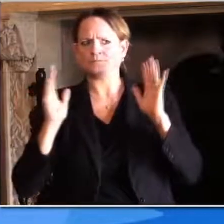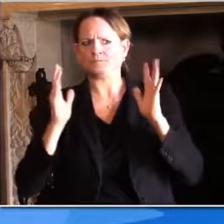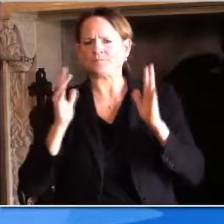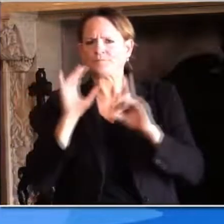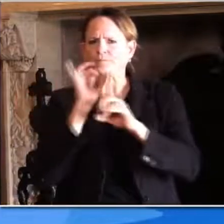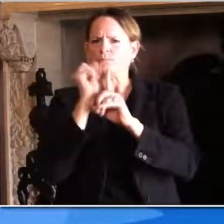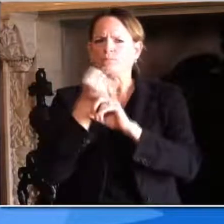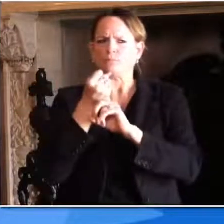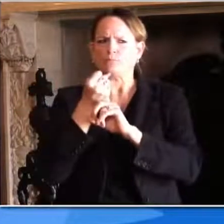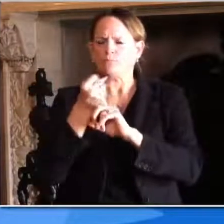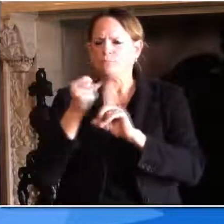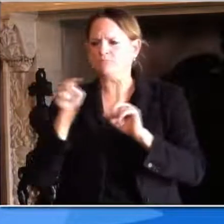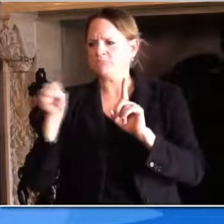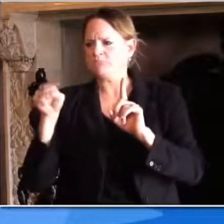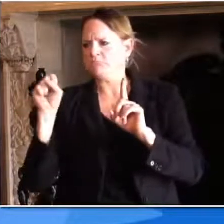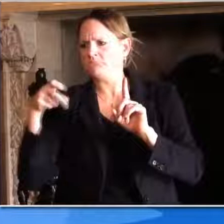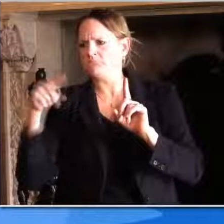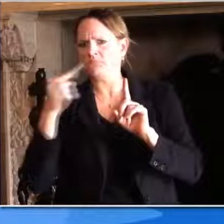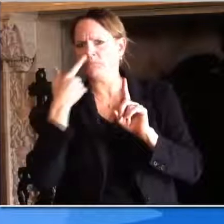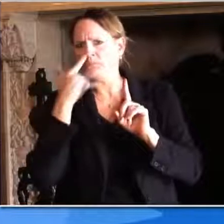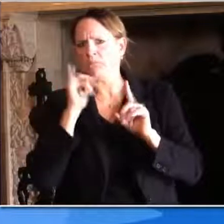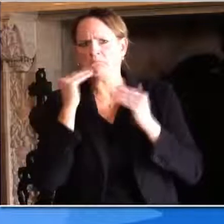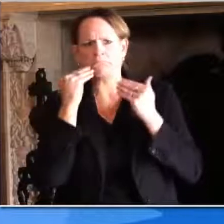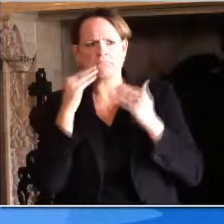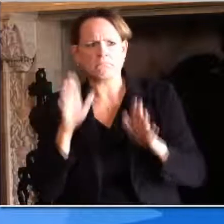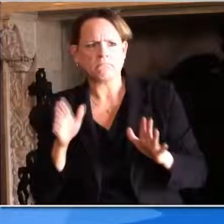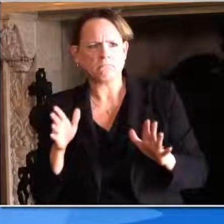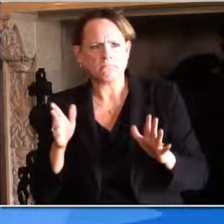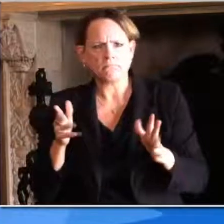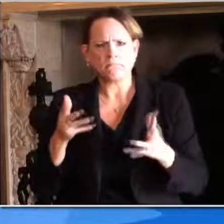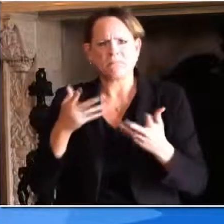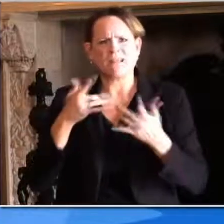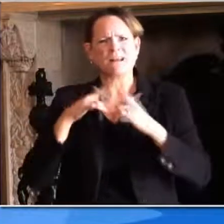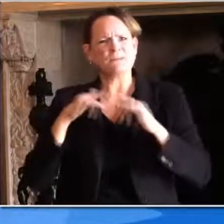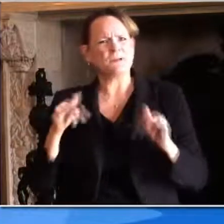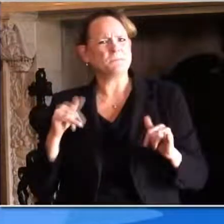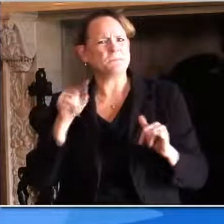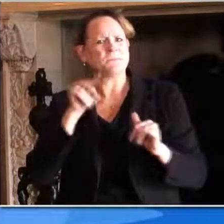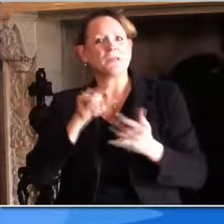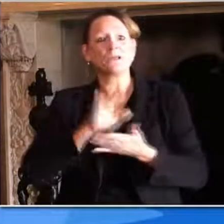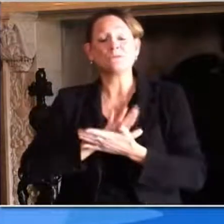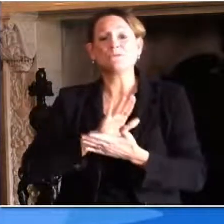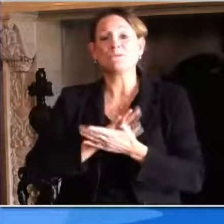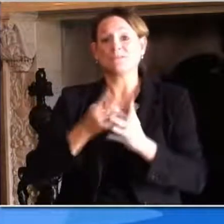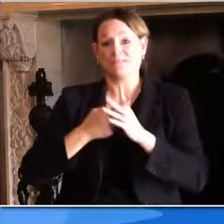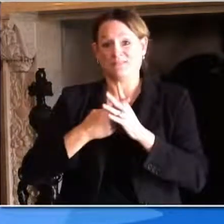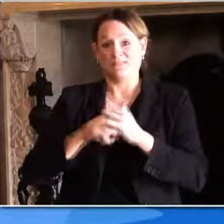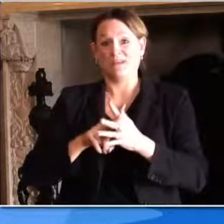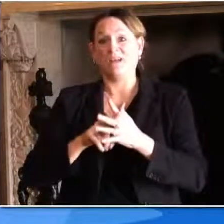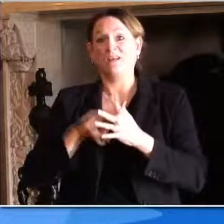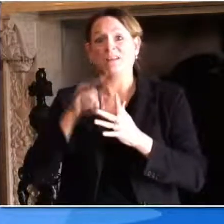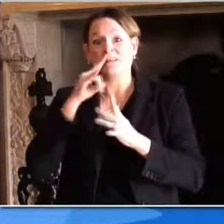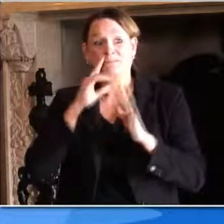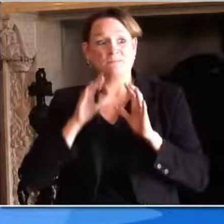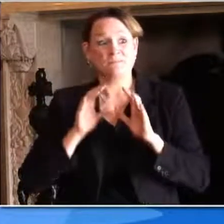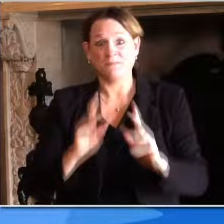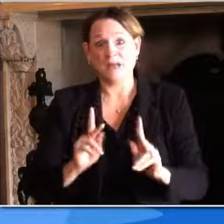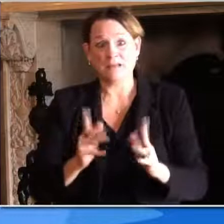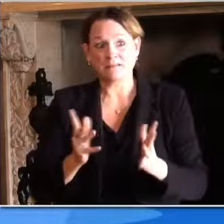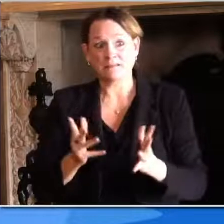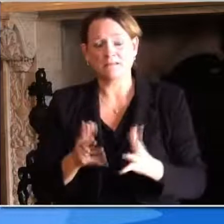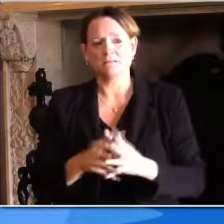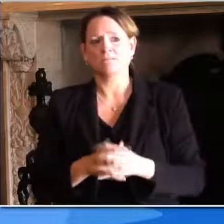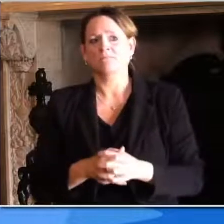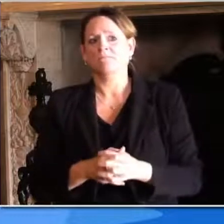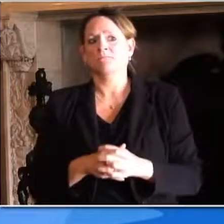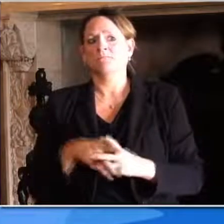be, as the school year is beginning and kind of getting into full swing. I'm wondering what would be the plan, assuming this